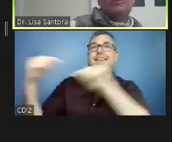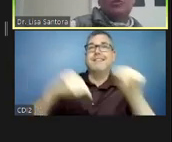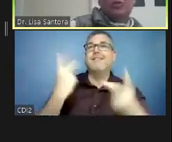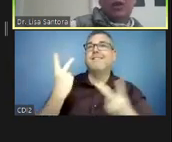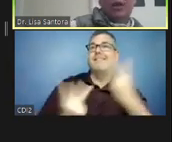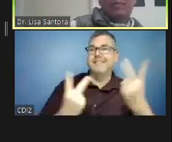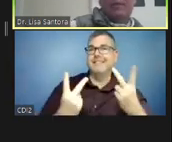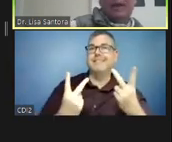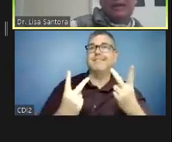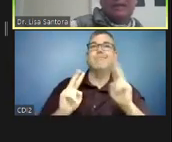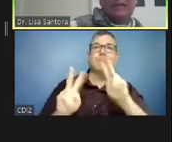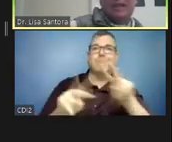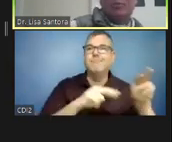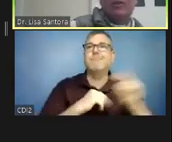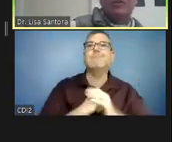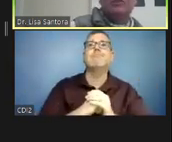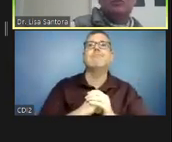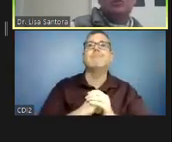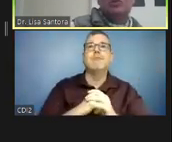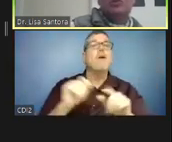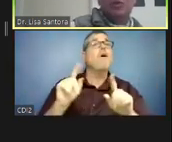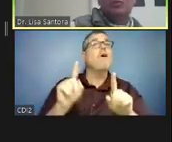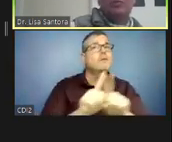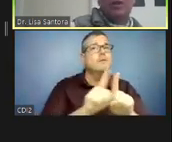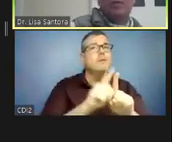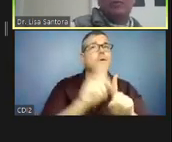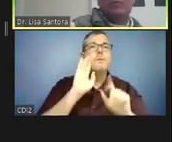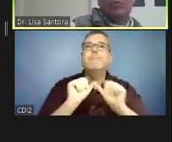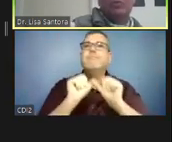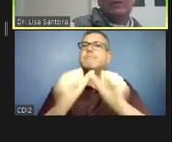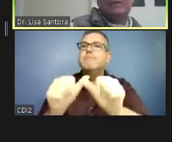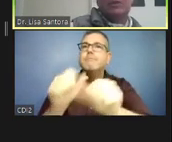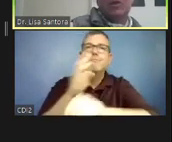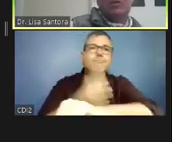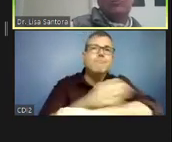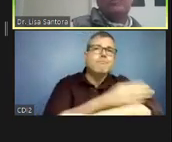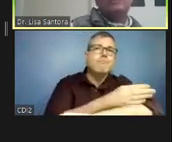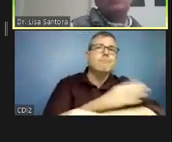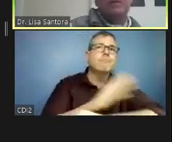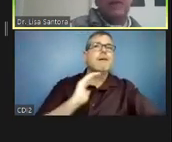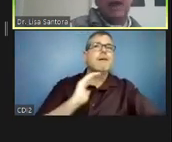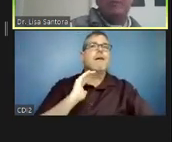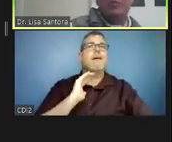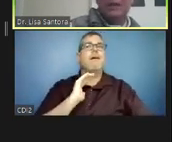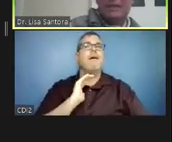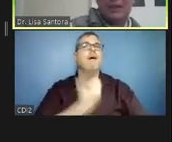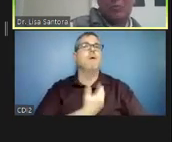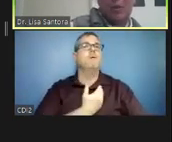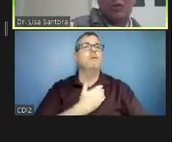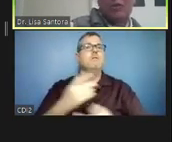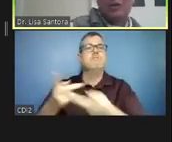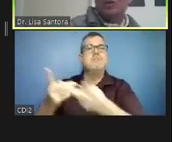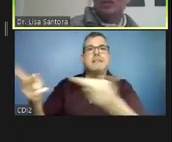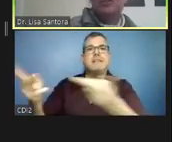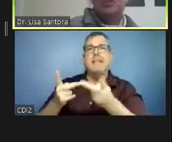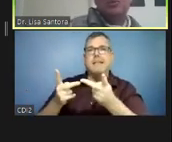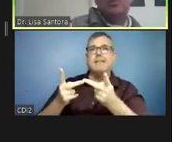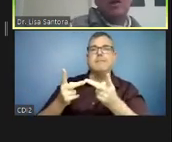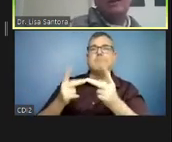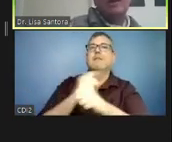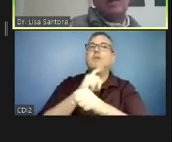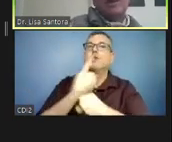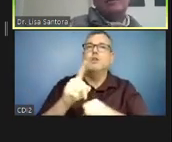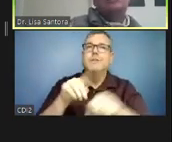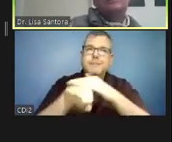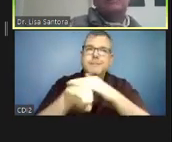to ensure that it is accessible, and also to learn what our improvements from that Marin Center pod, or we call it a super